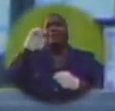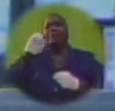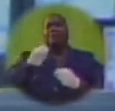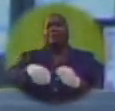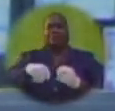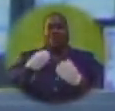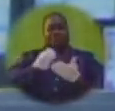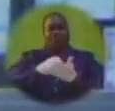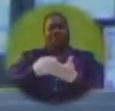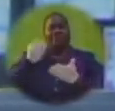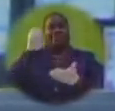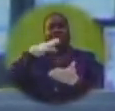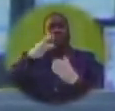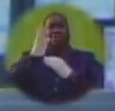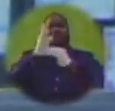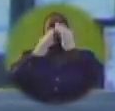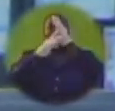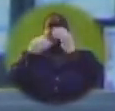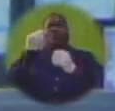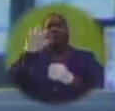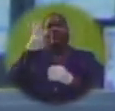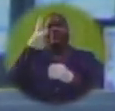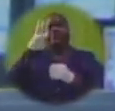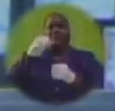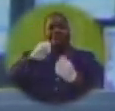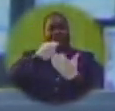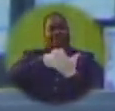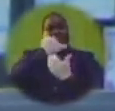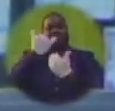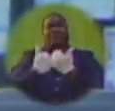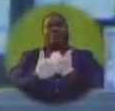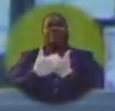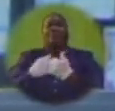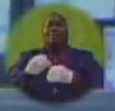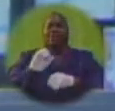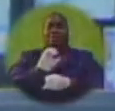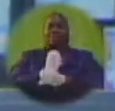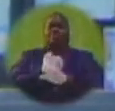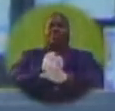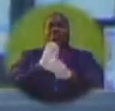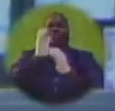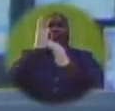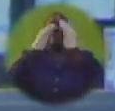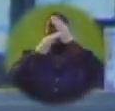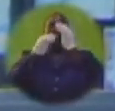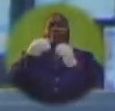the Treasury building on 25th January. Actual construction will begin on February 22nd.